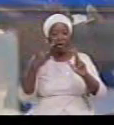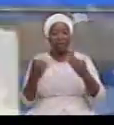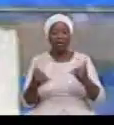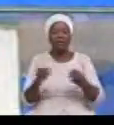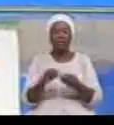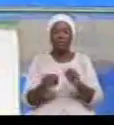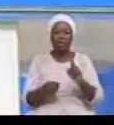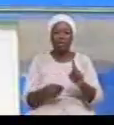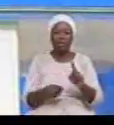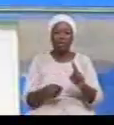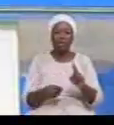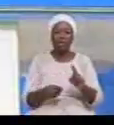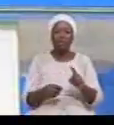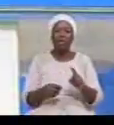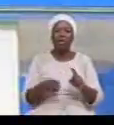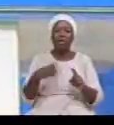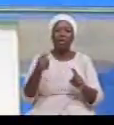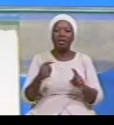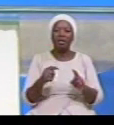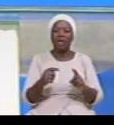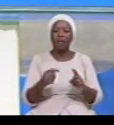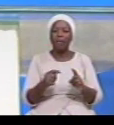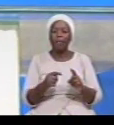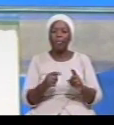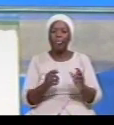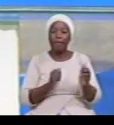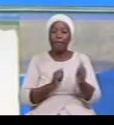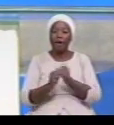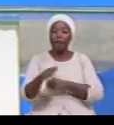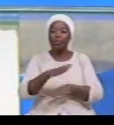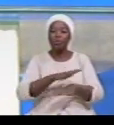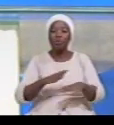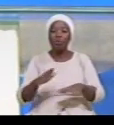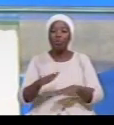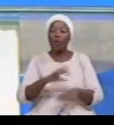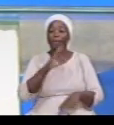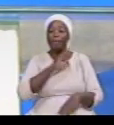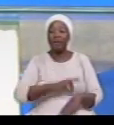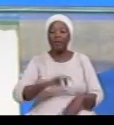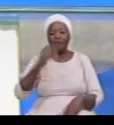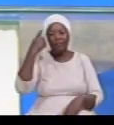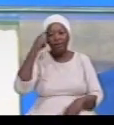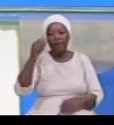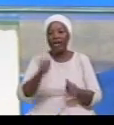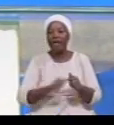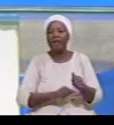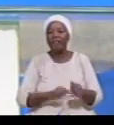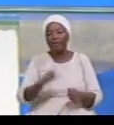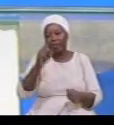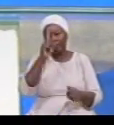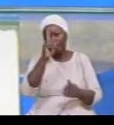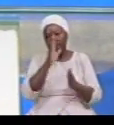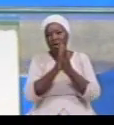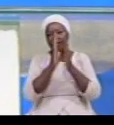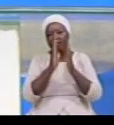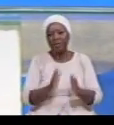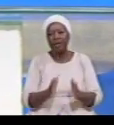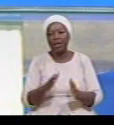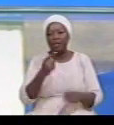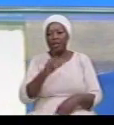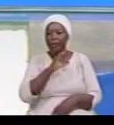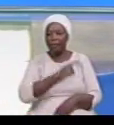the Passover benefits for every believer. The benefits of the Passover.